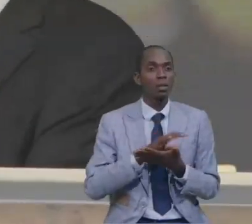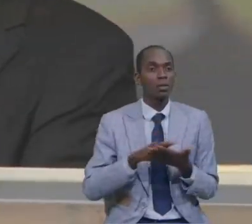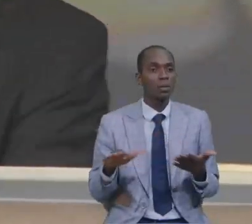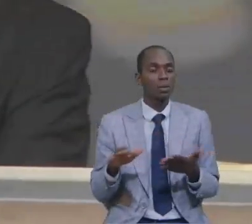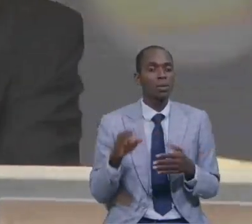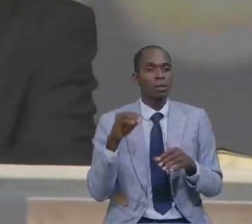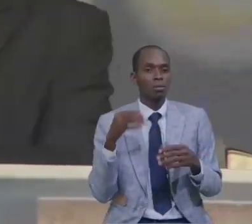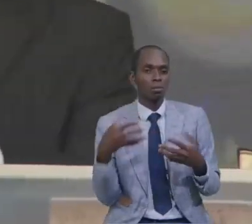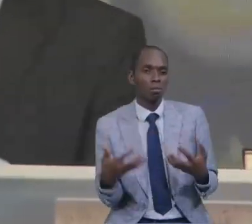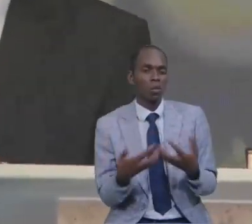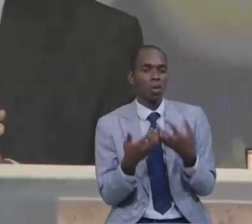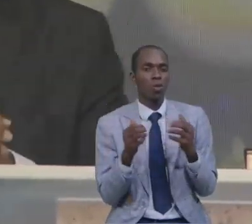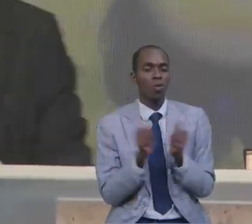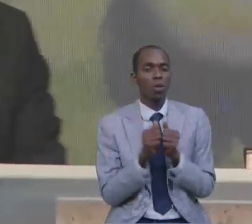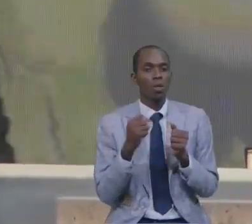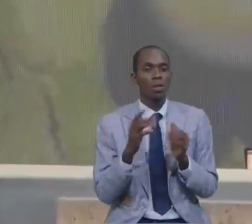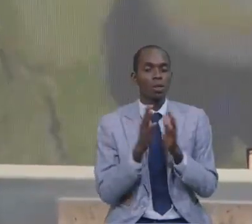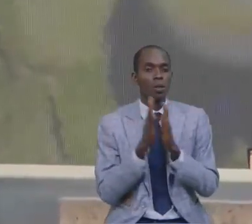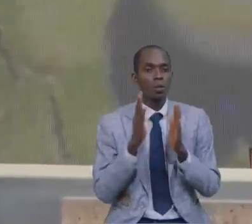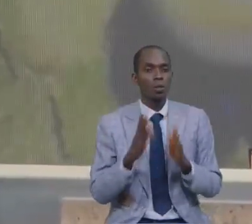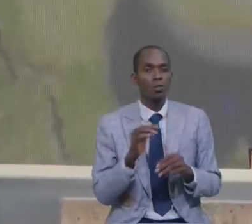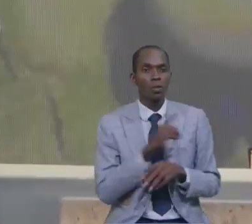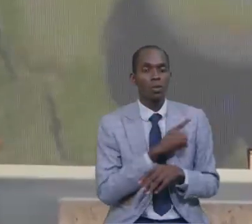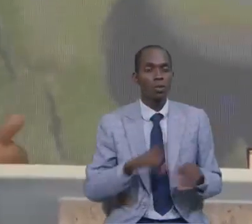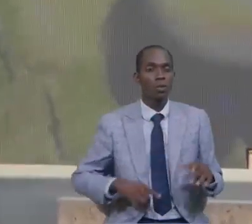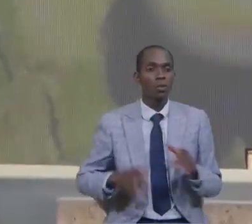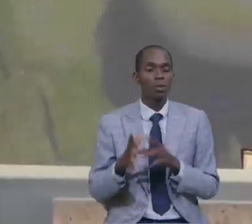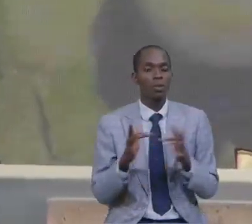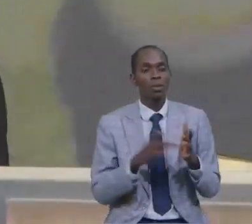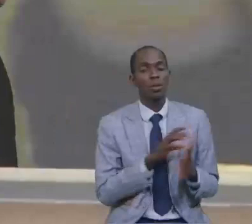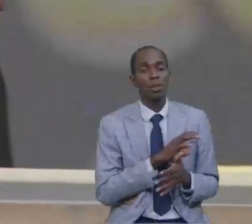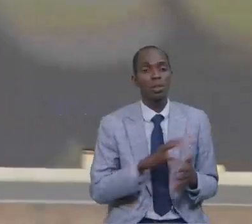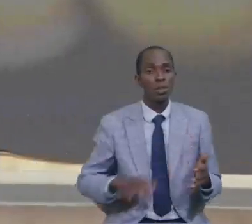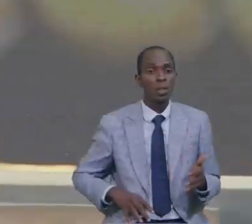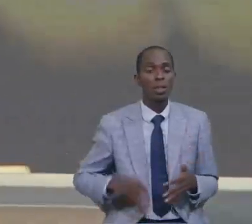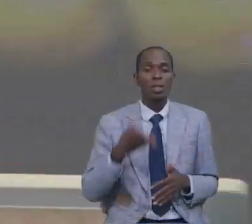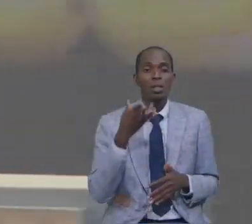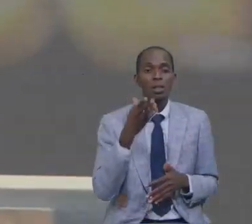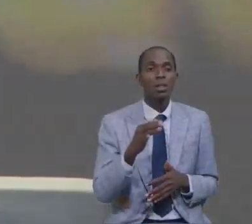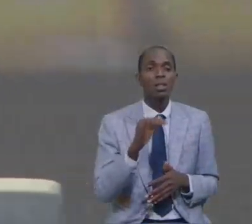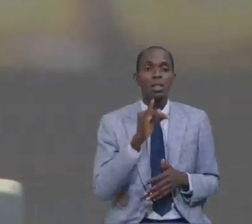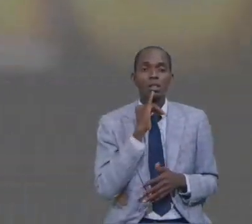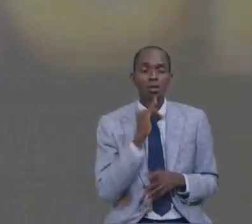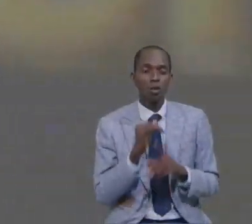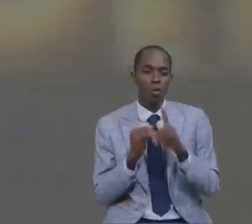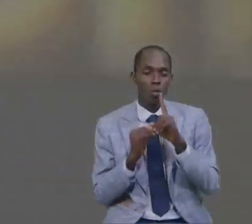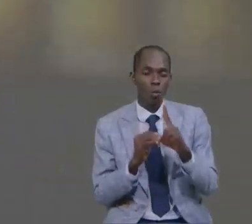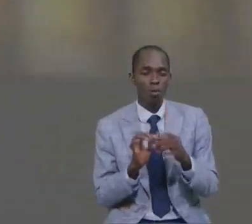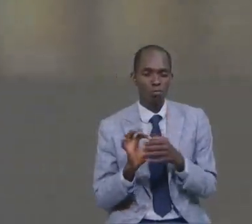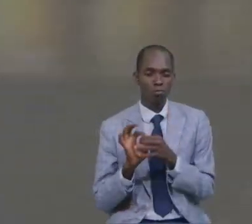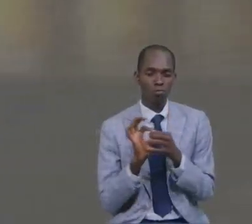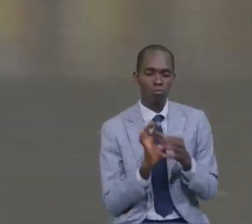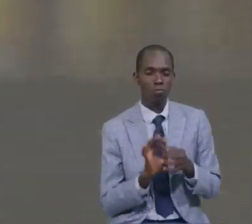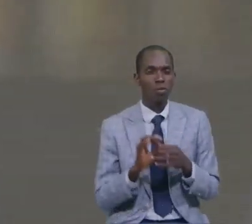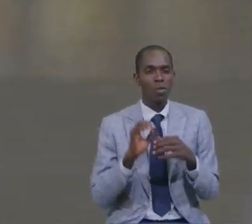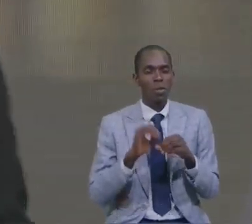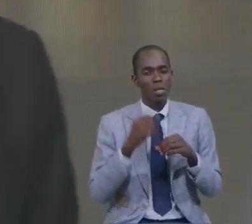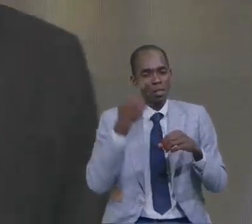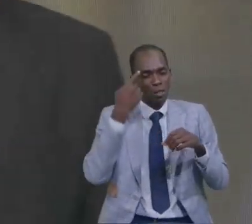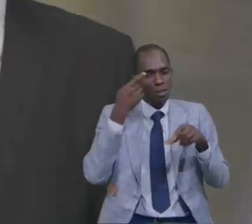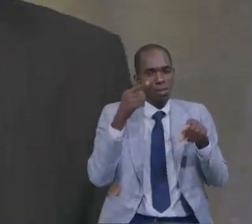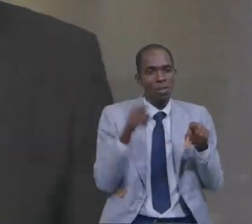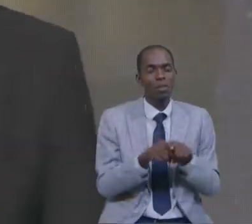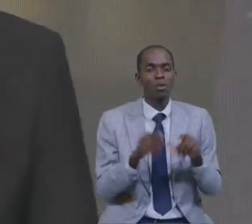accord in conformity with Christ. Look at John chapter 17, verse